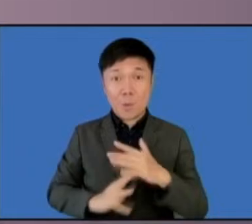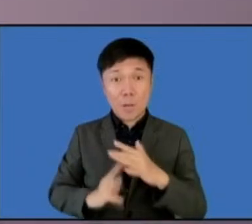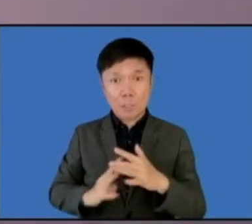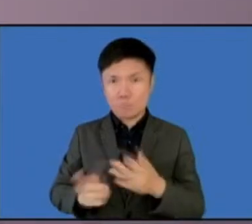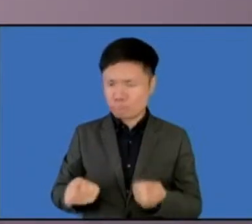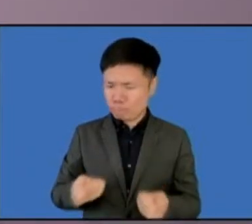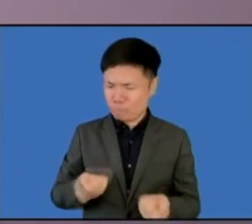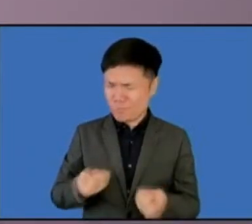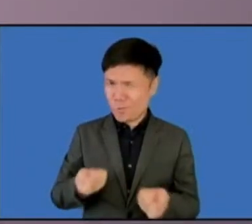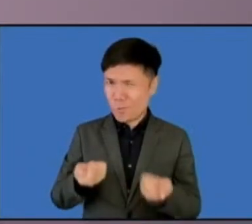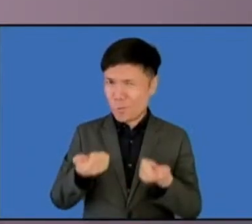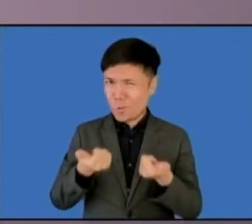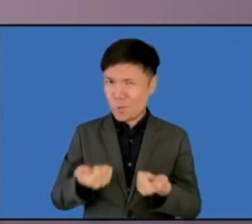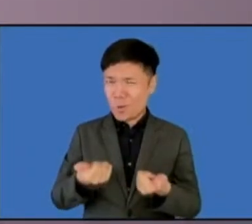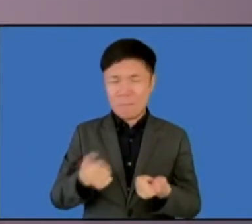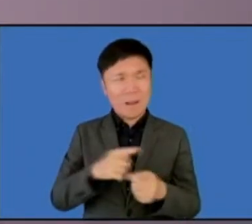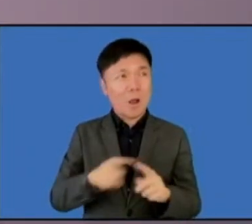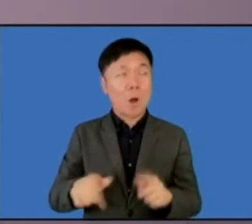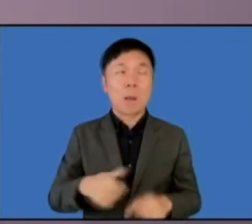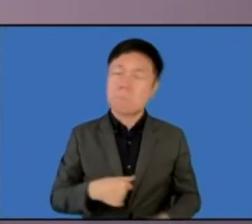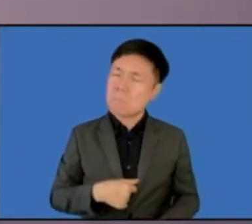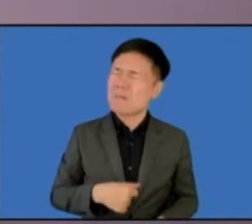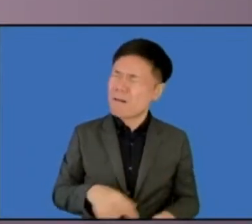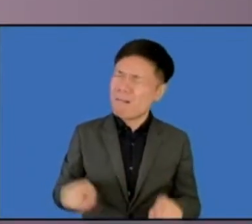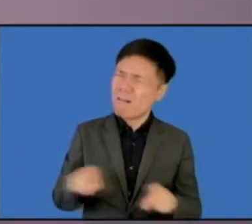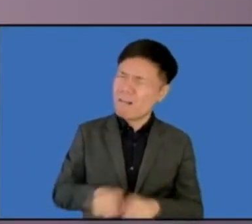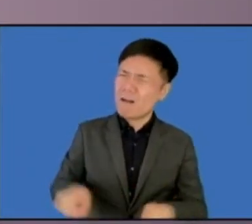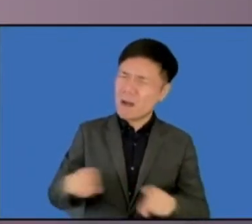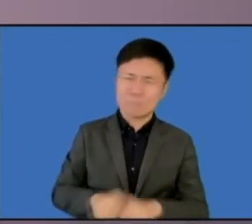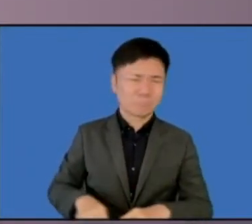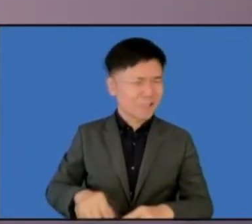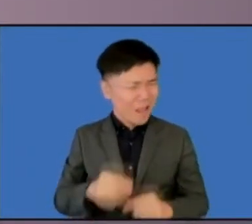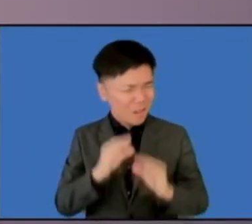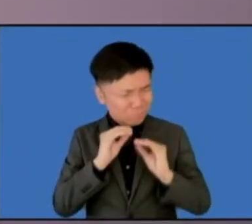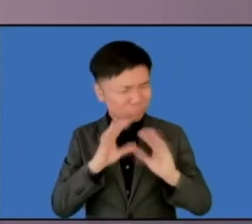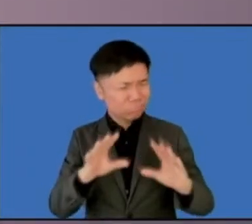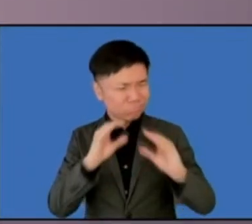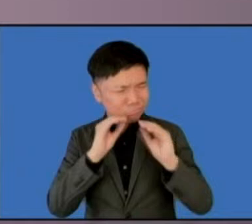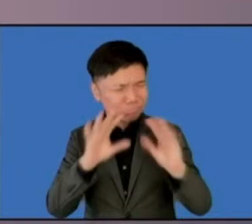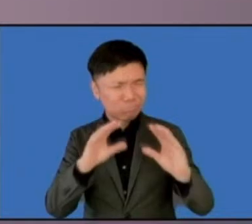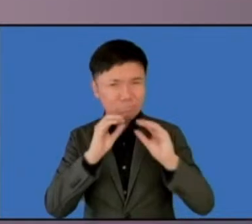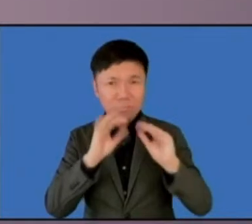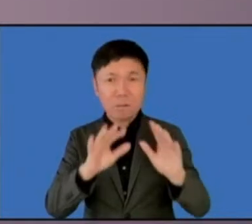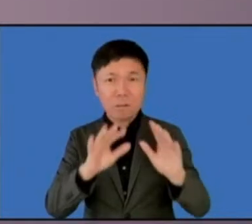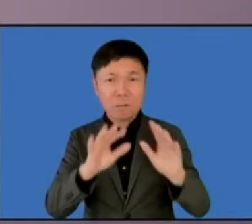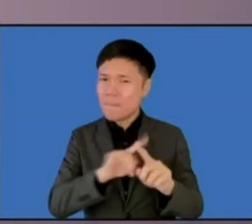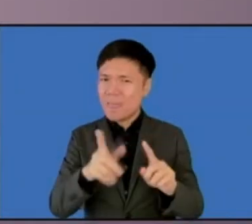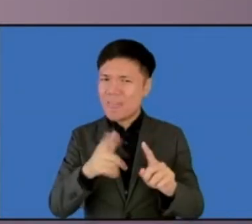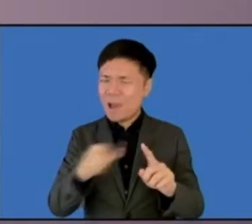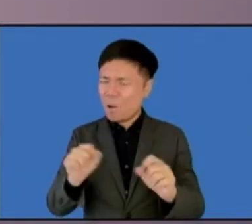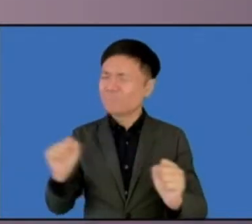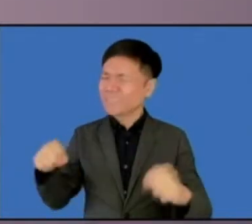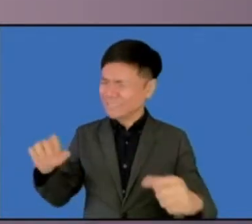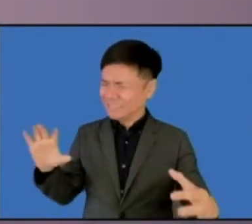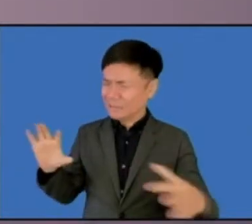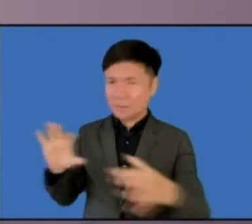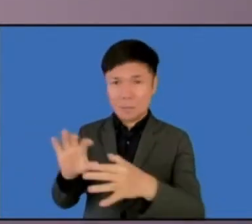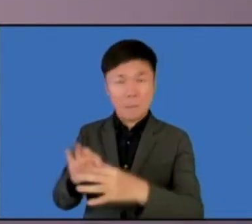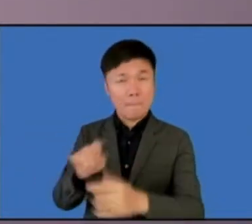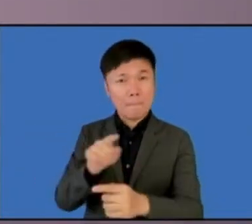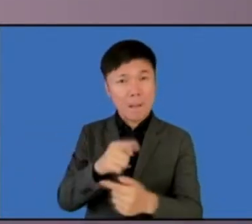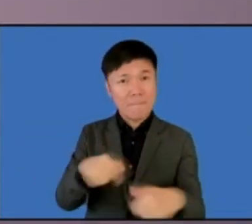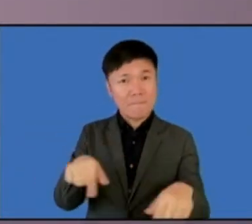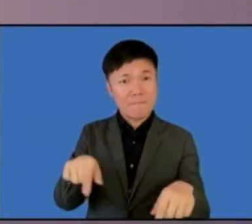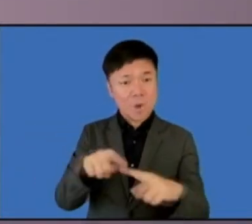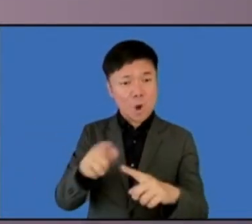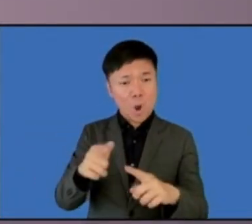some things become a mantra very fast. And so there is a mantra around bilateral agreements. But the question is, and in our stakeholder